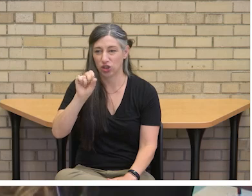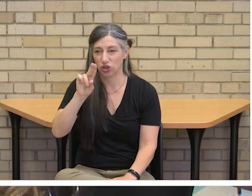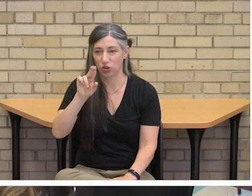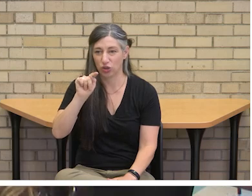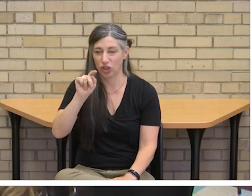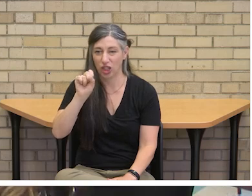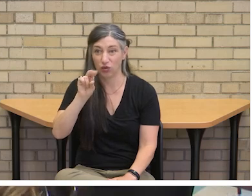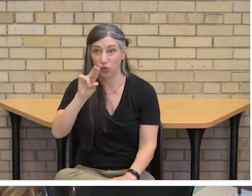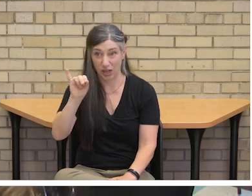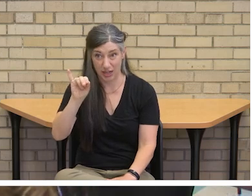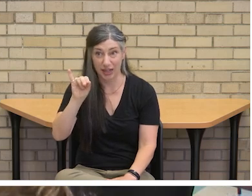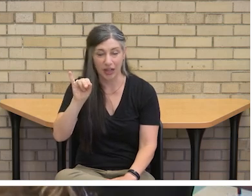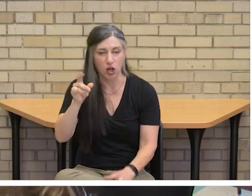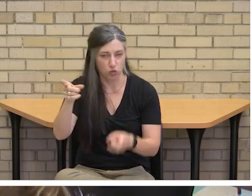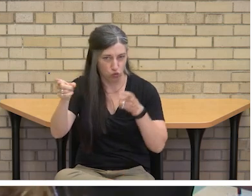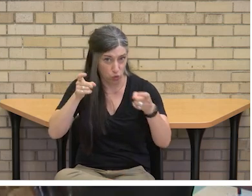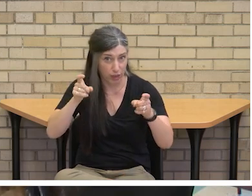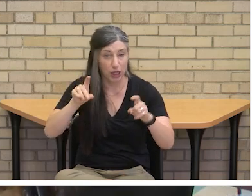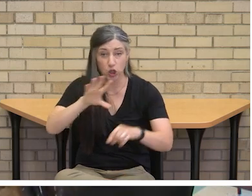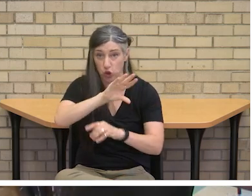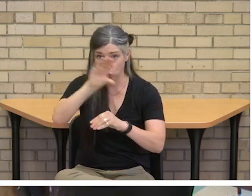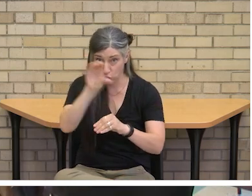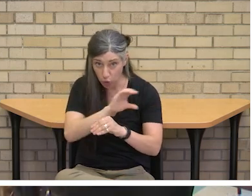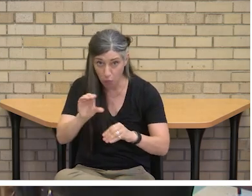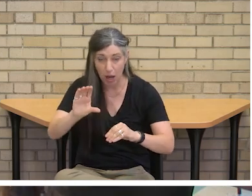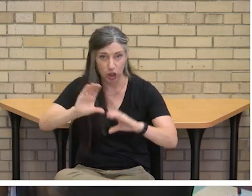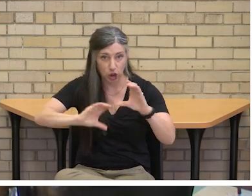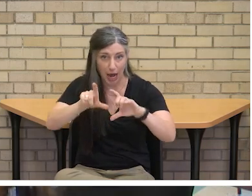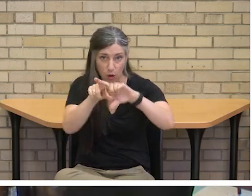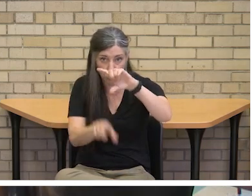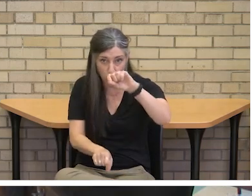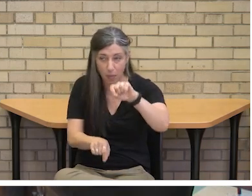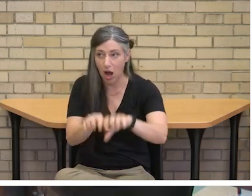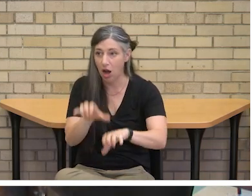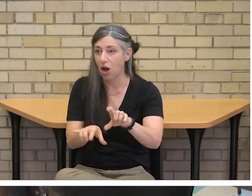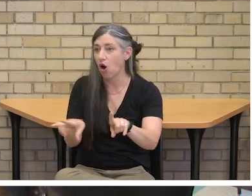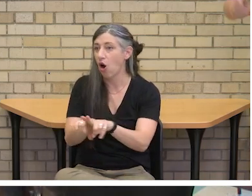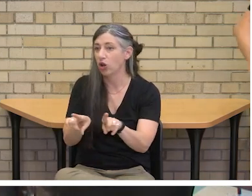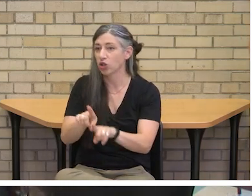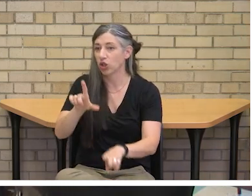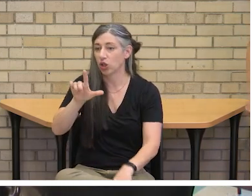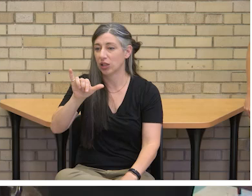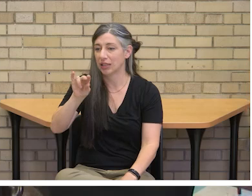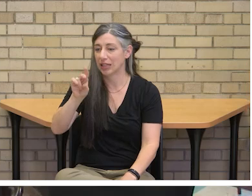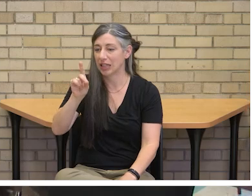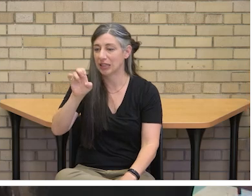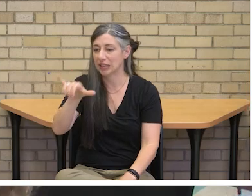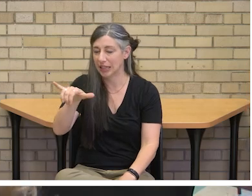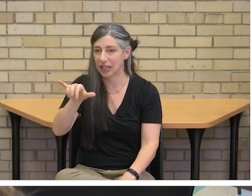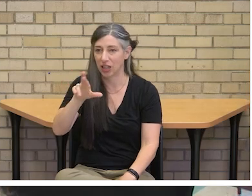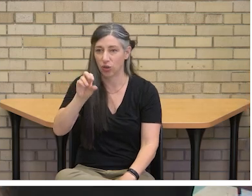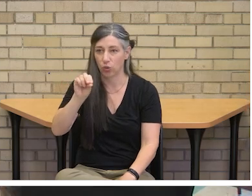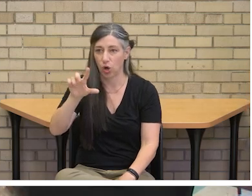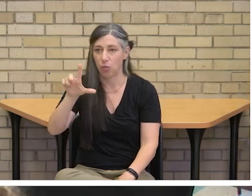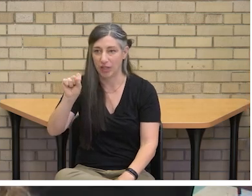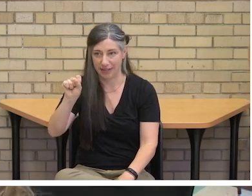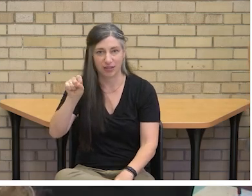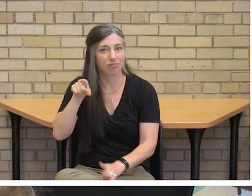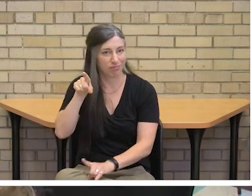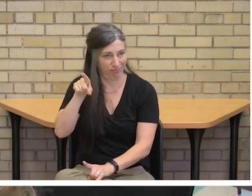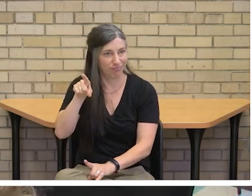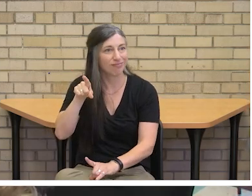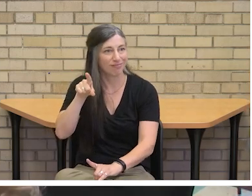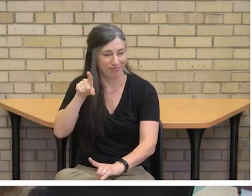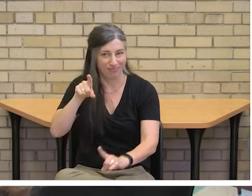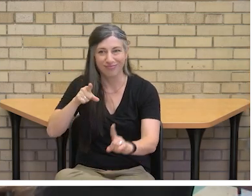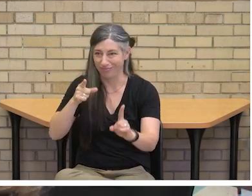our Zoom and our chat. And then Lindsay Robles, who welcomed most of you, is the neighborhood engagement